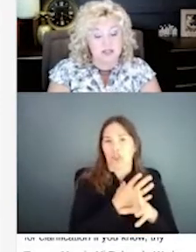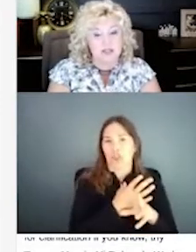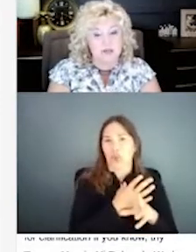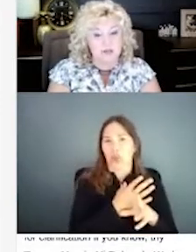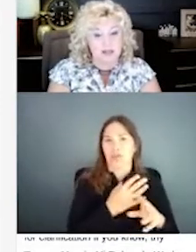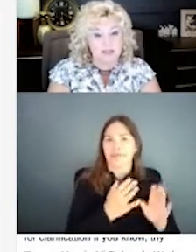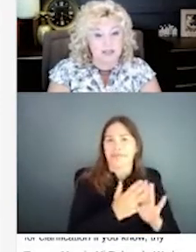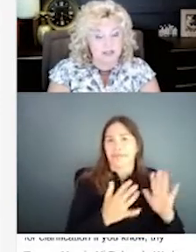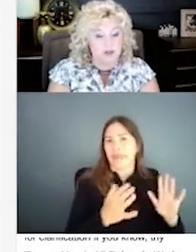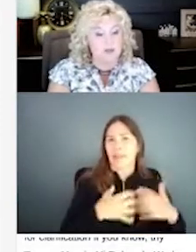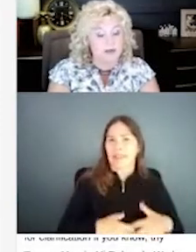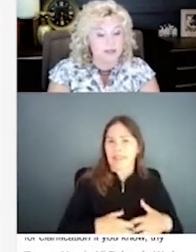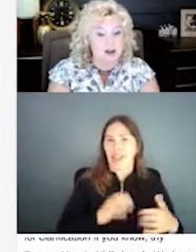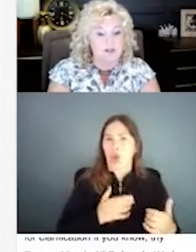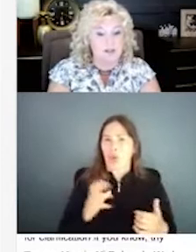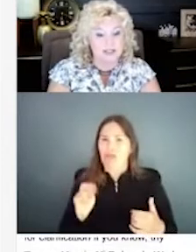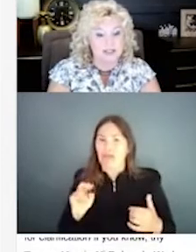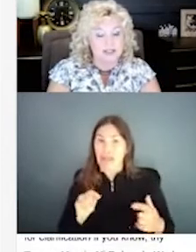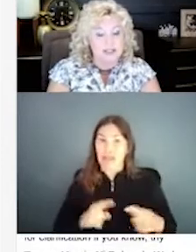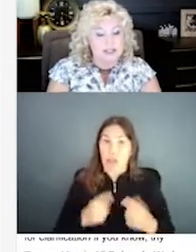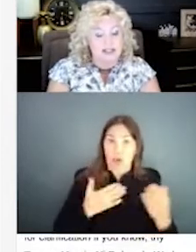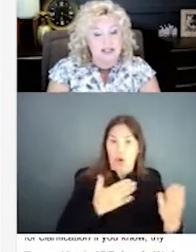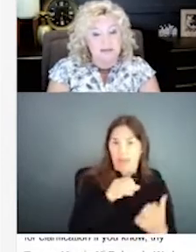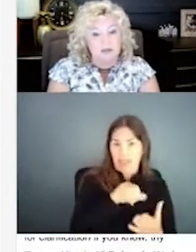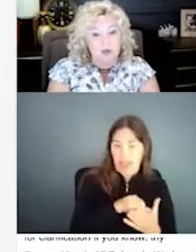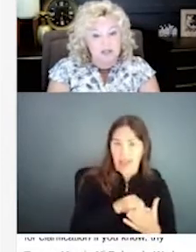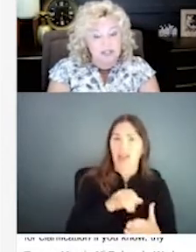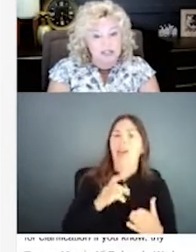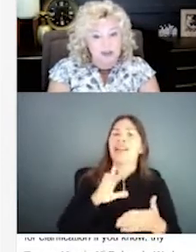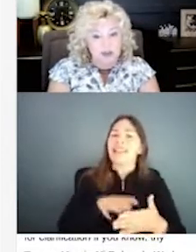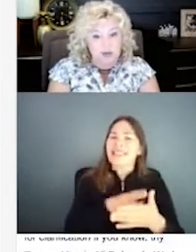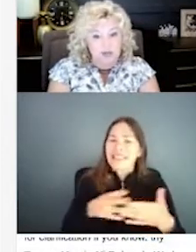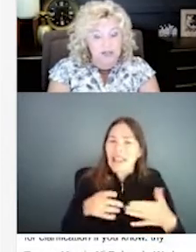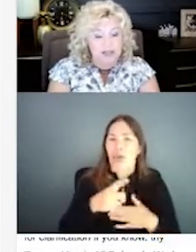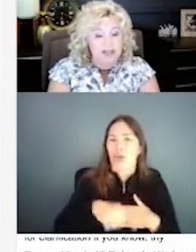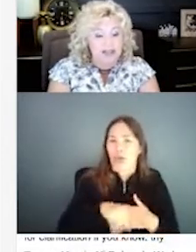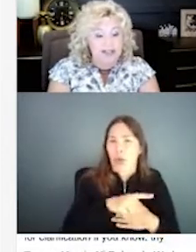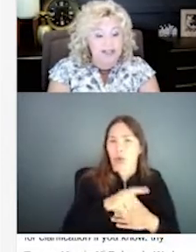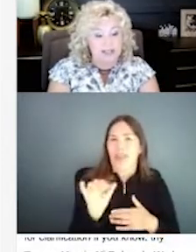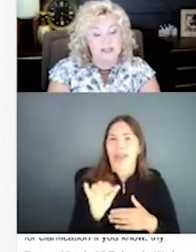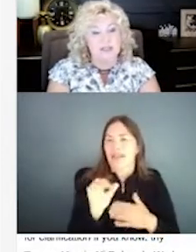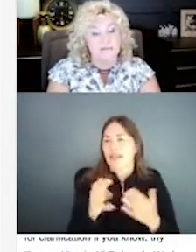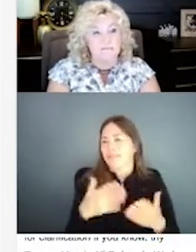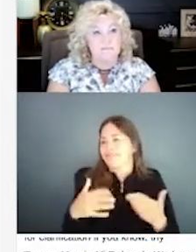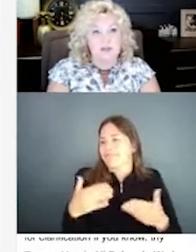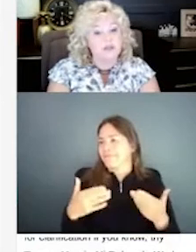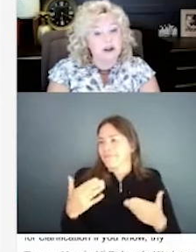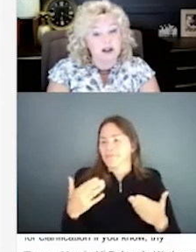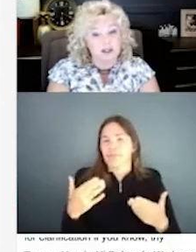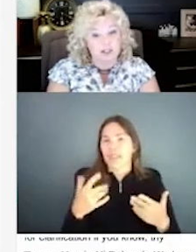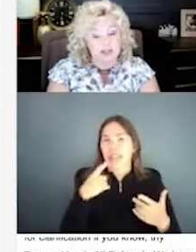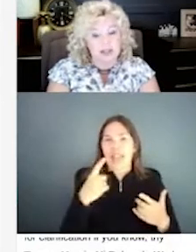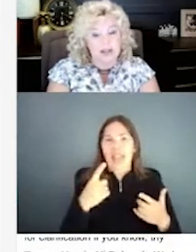we rent to be able to offer this, you'll want to schedule those as far out